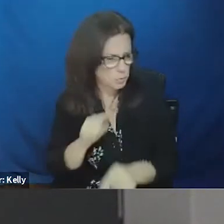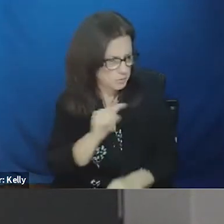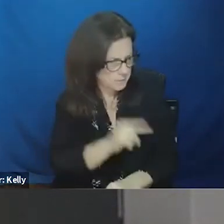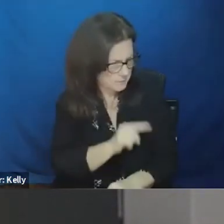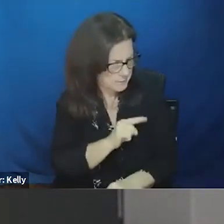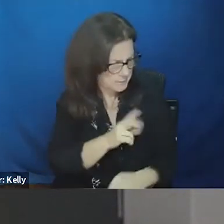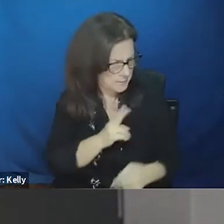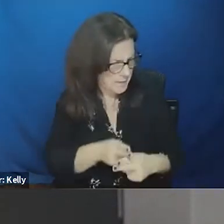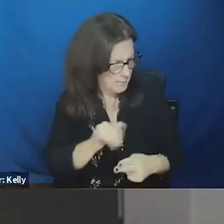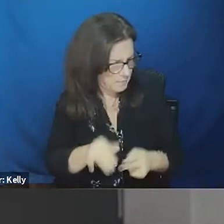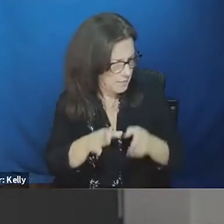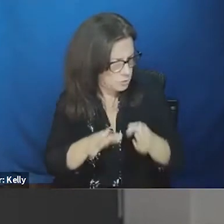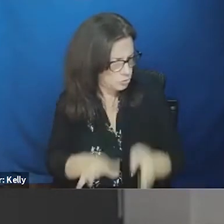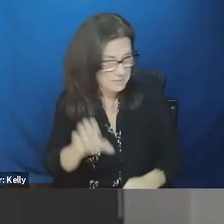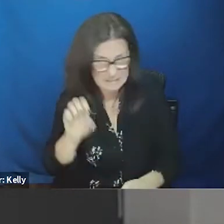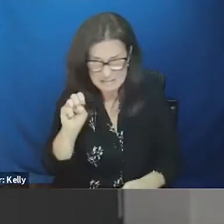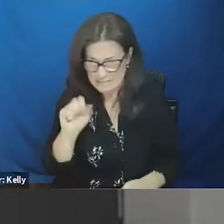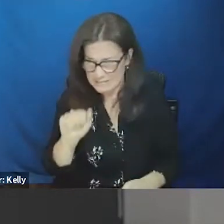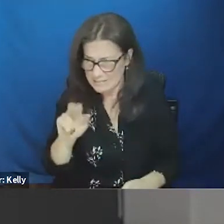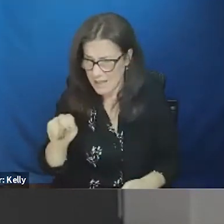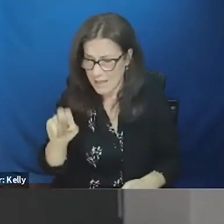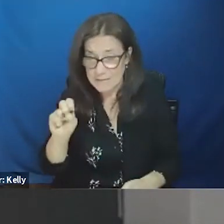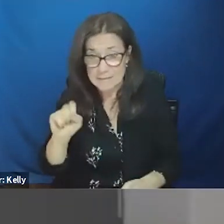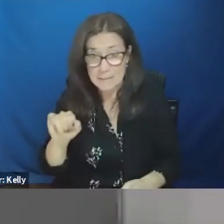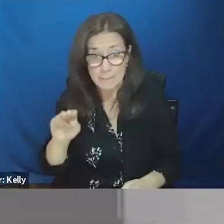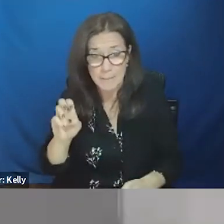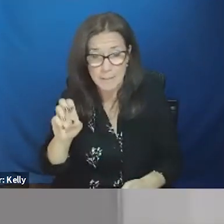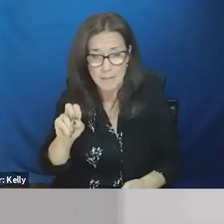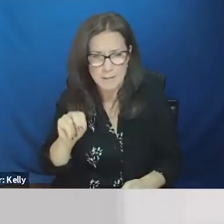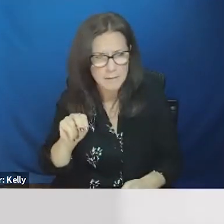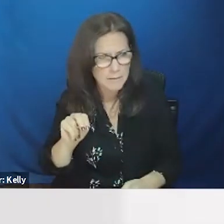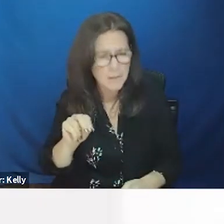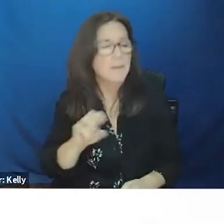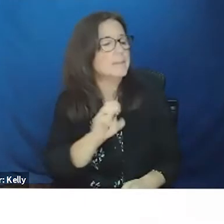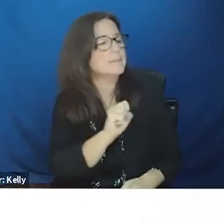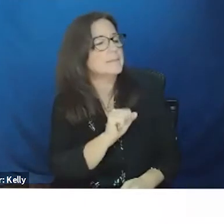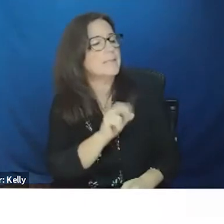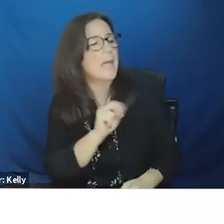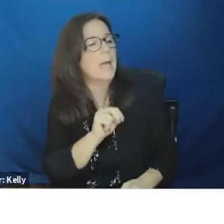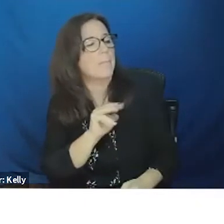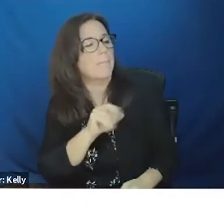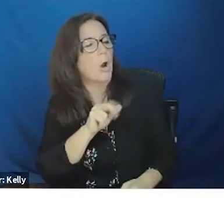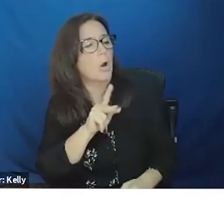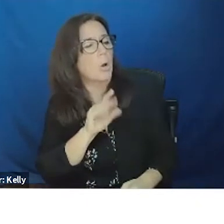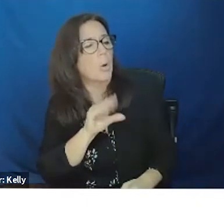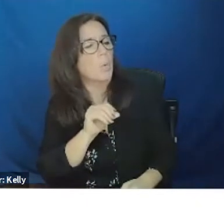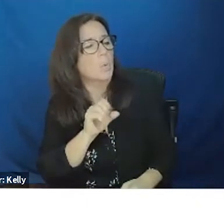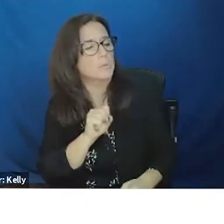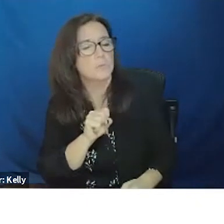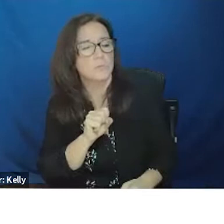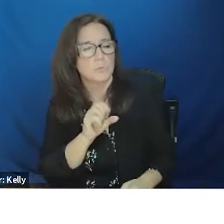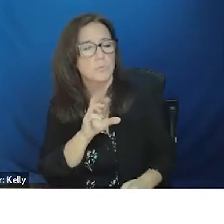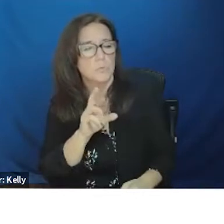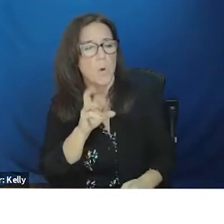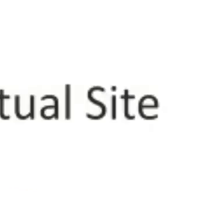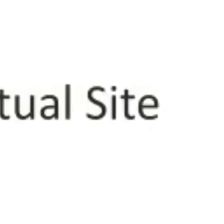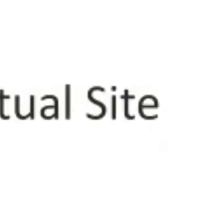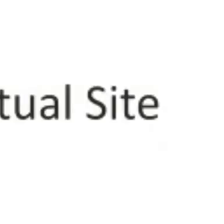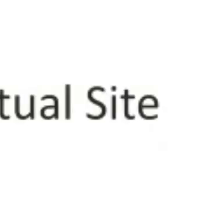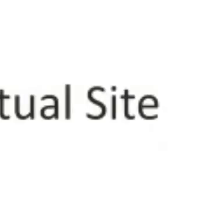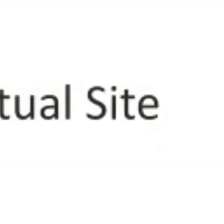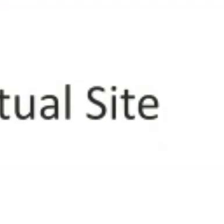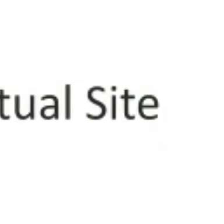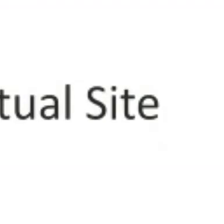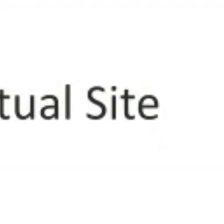Simeon? In San Marcos Road. San Marcos Road. So there's the conceptual site. Is that included in there?